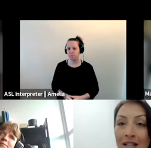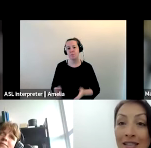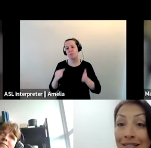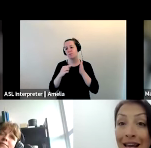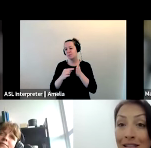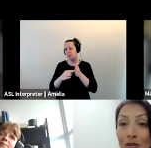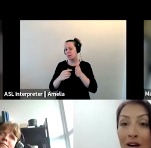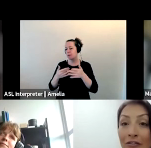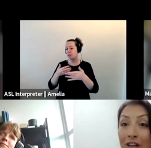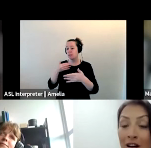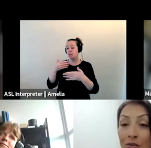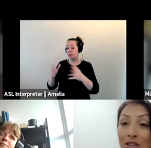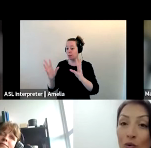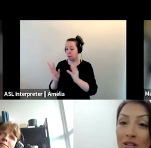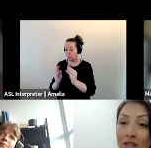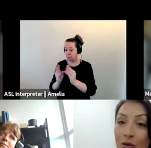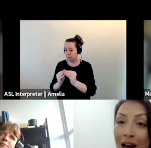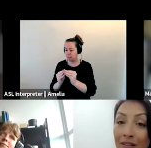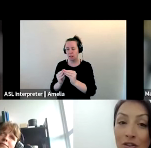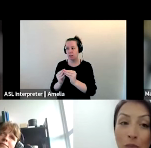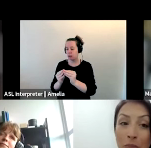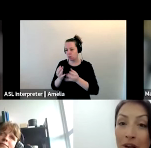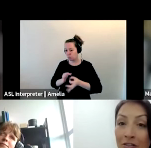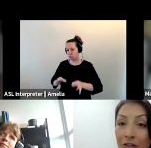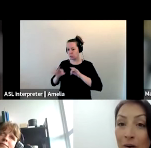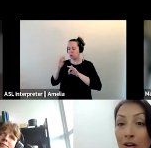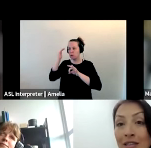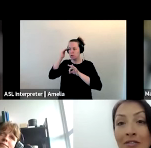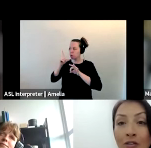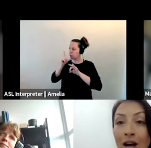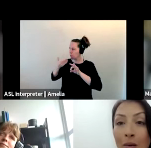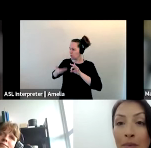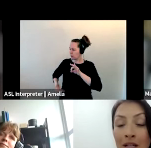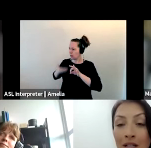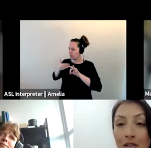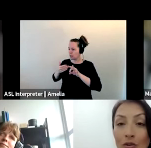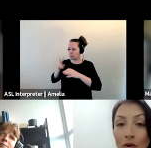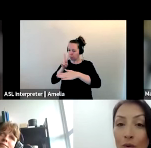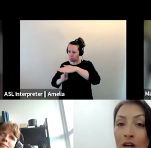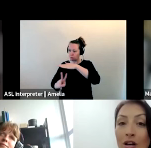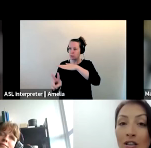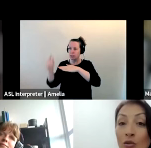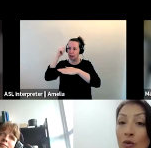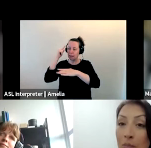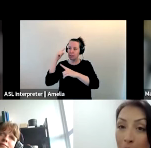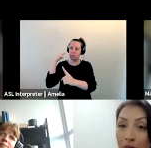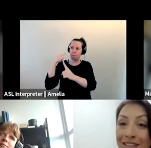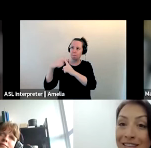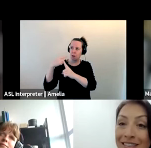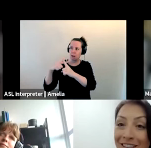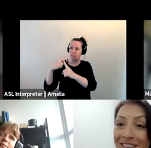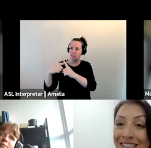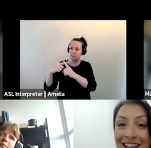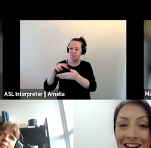conversation, it is an extra resource that you have to prepare for a positive outcome. So you remember